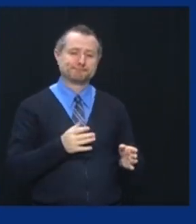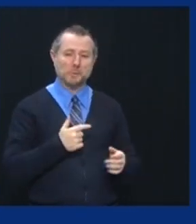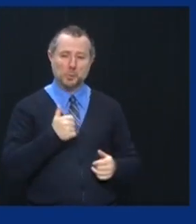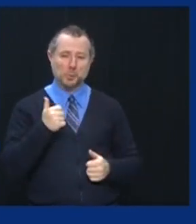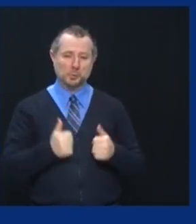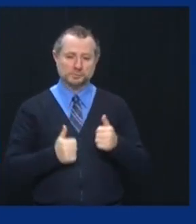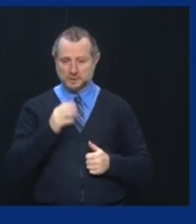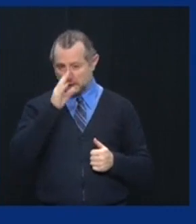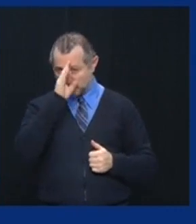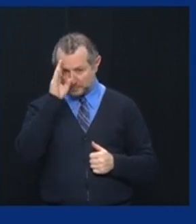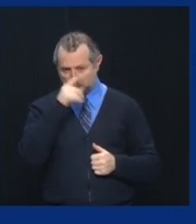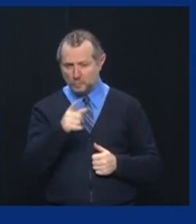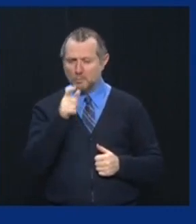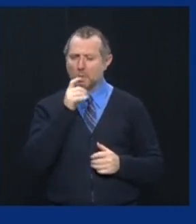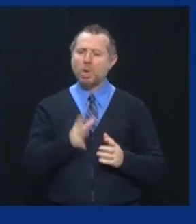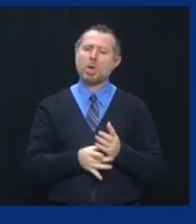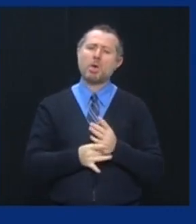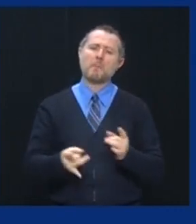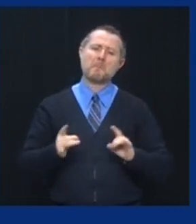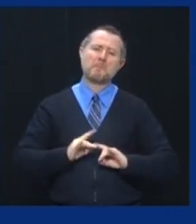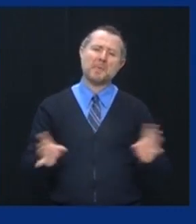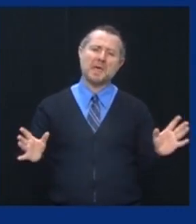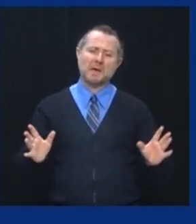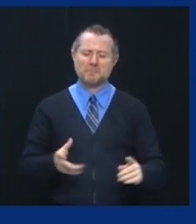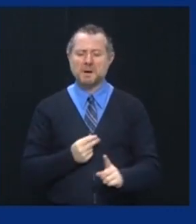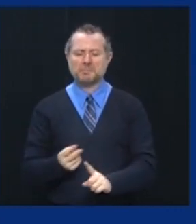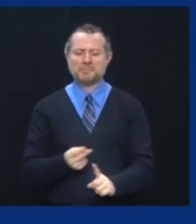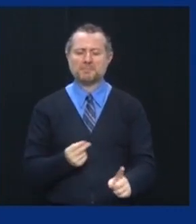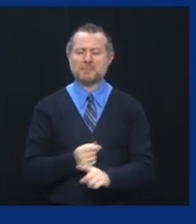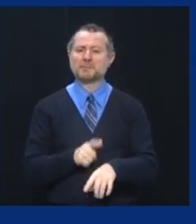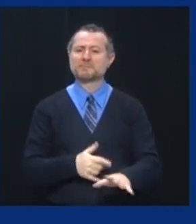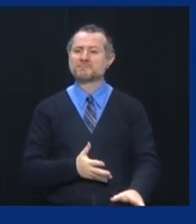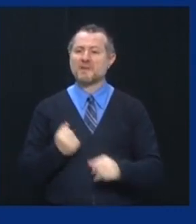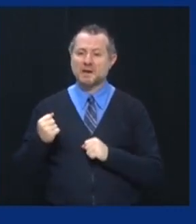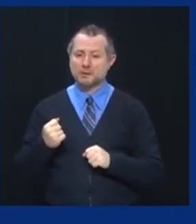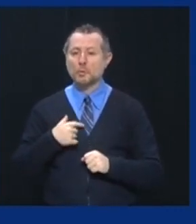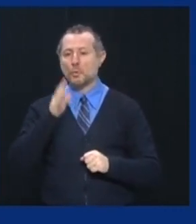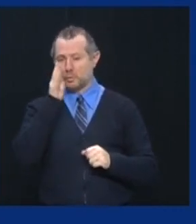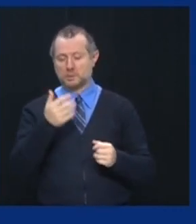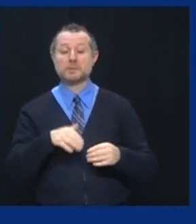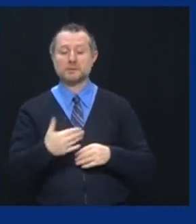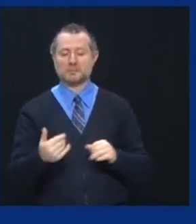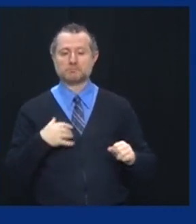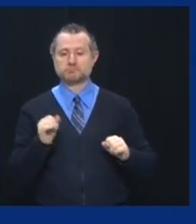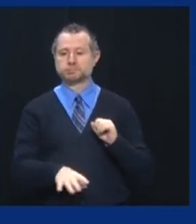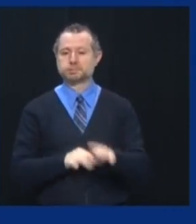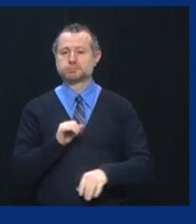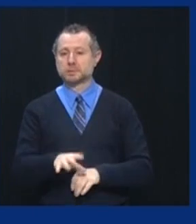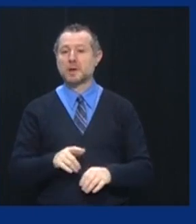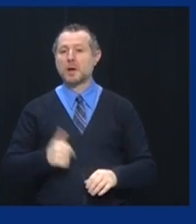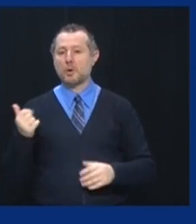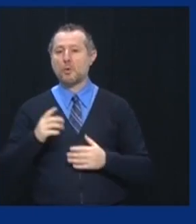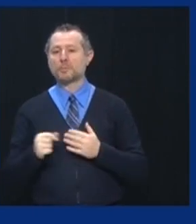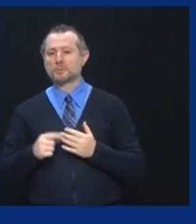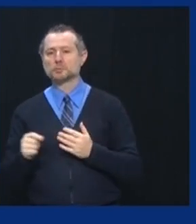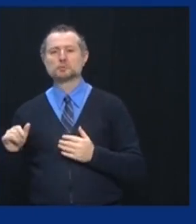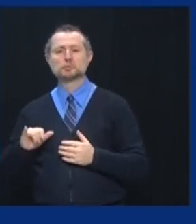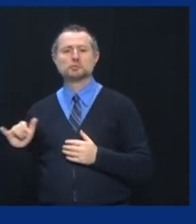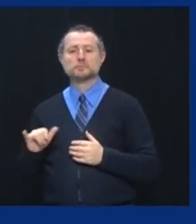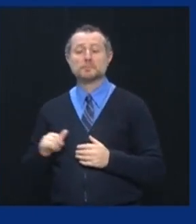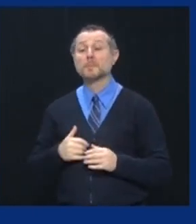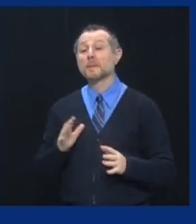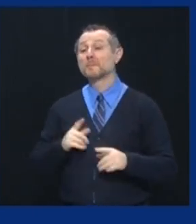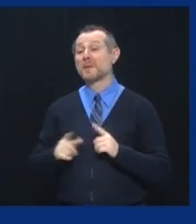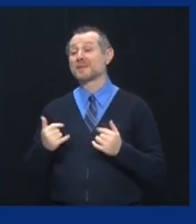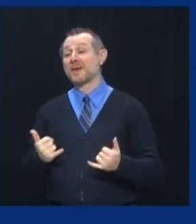that do a better job, because we'll have other options also. But in the meantime, for those hospitals that already have